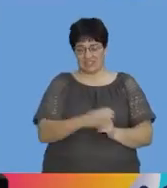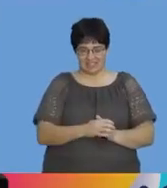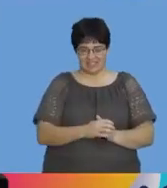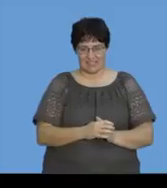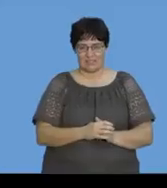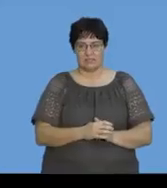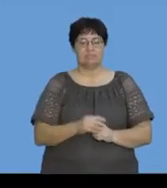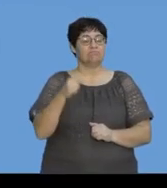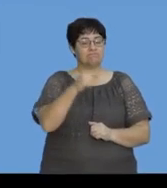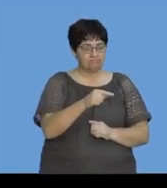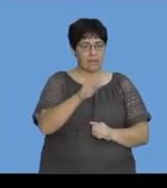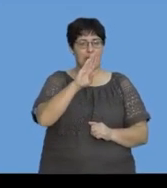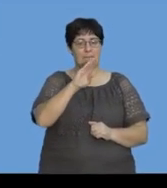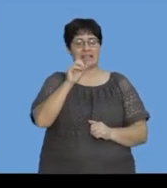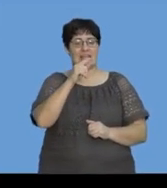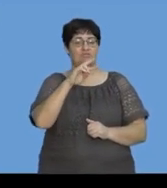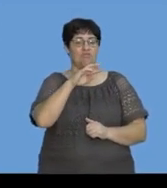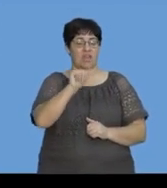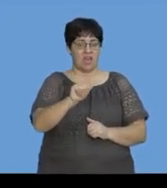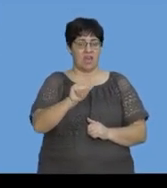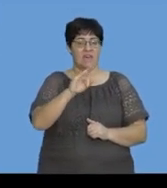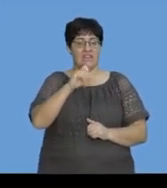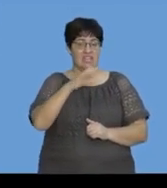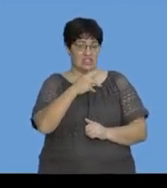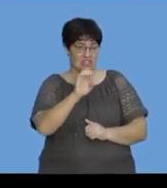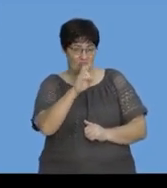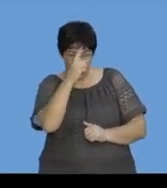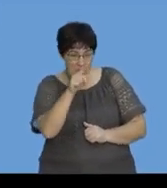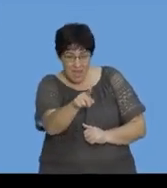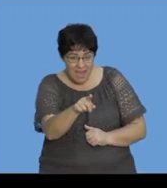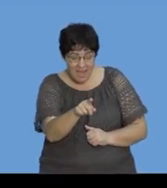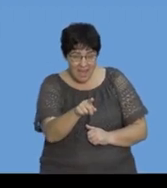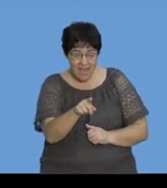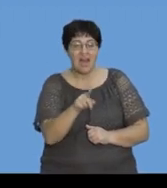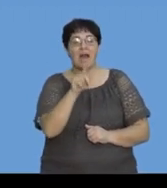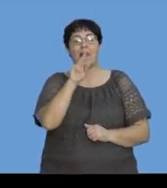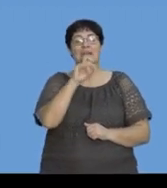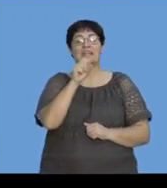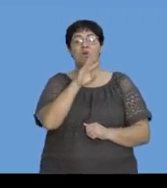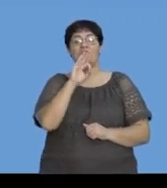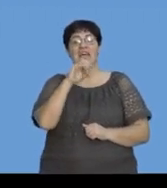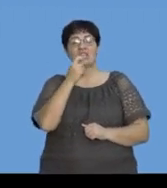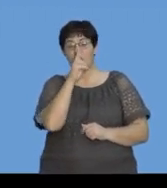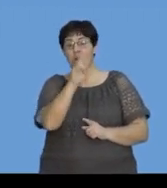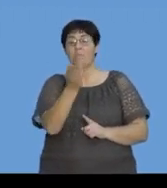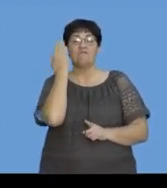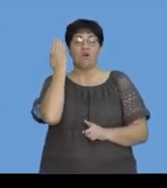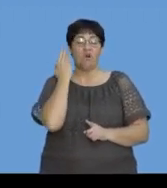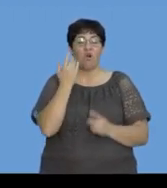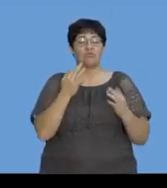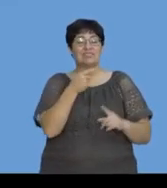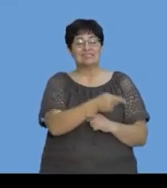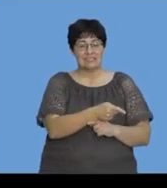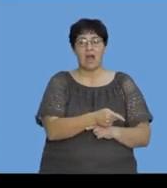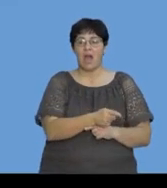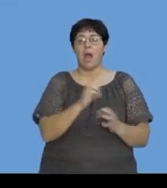here is the bacteriophage. All right, now if you remember, I showed you what a bacteriophage looked like earlier. And